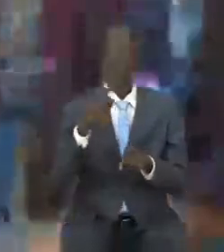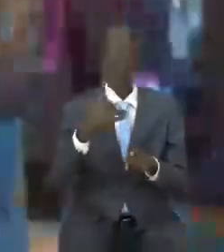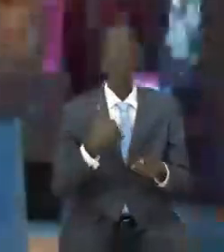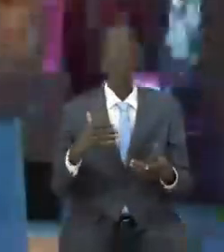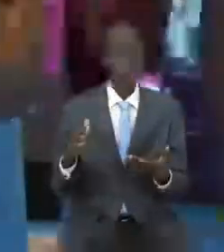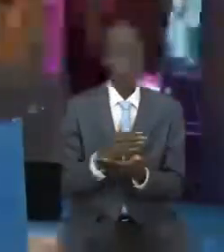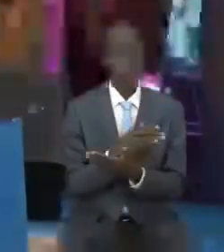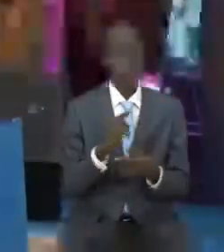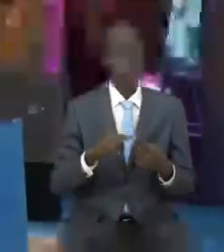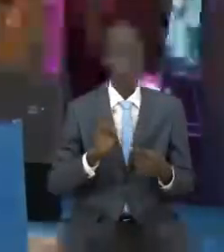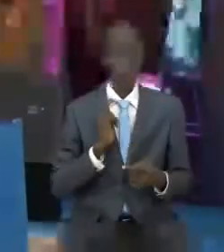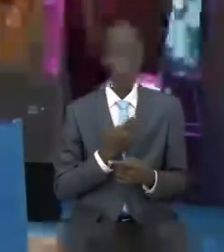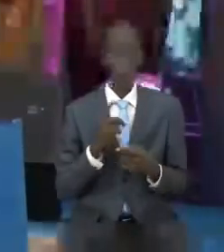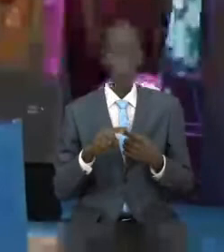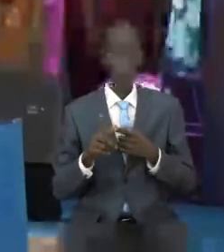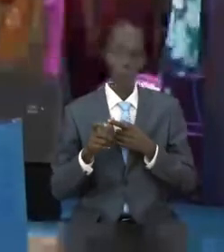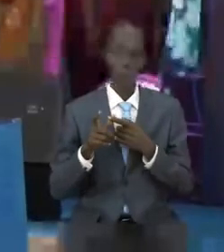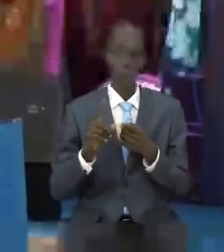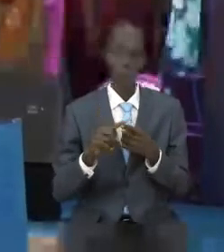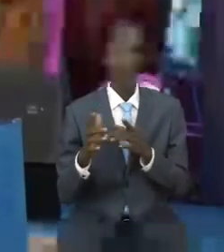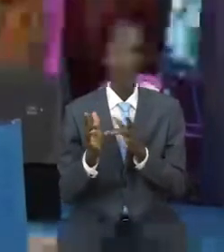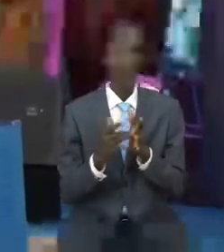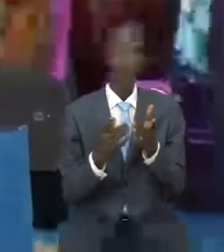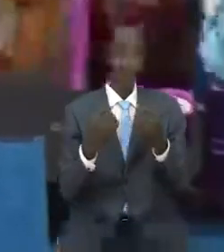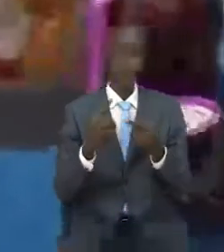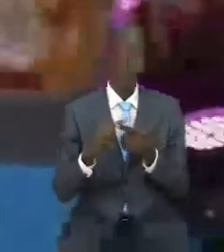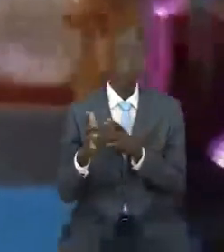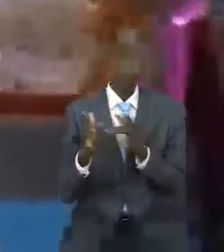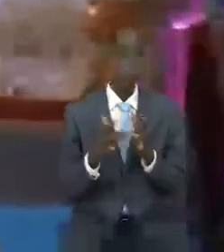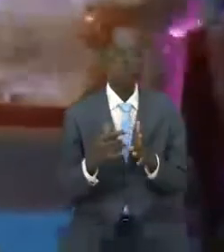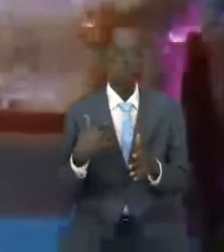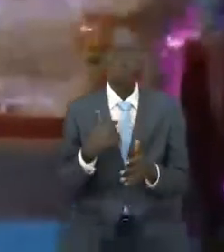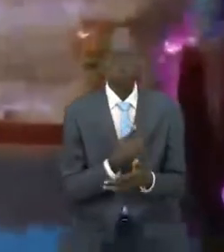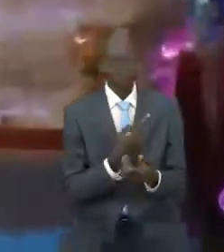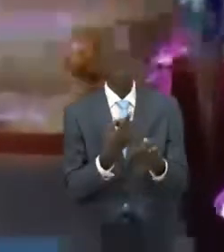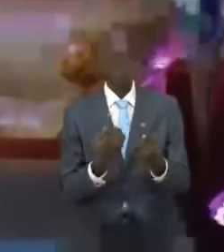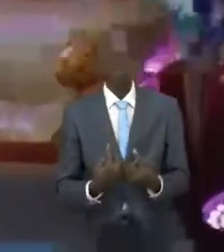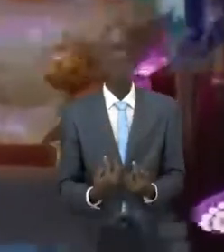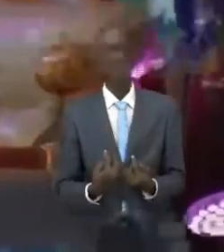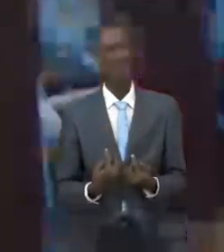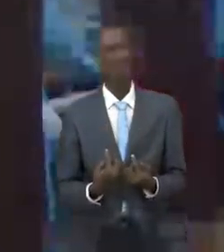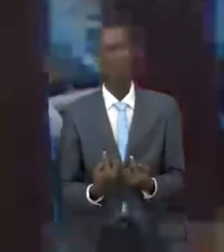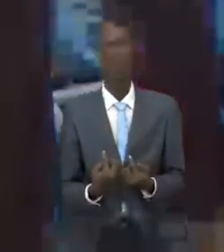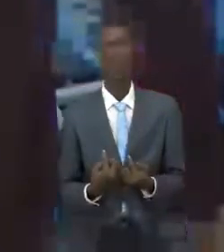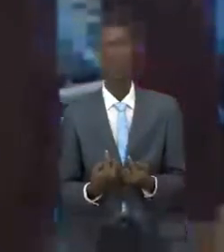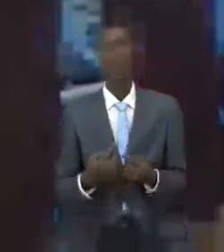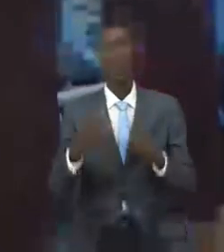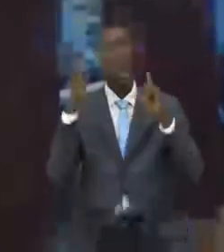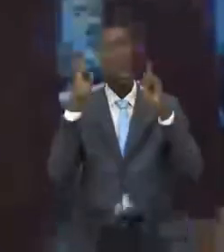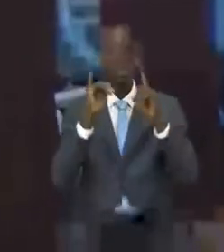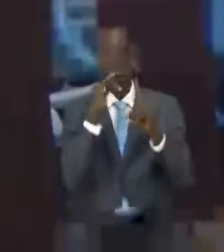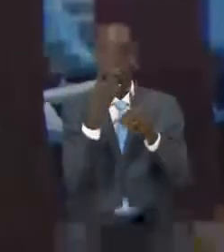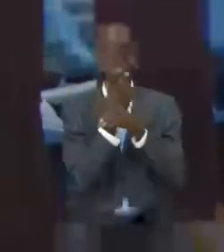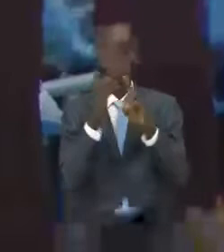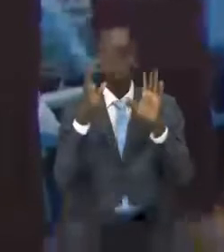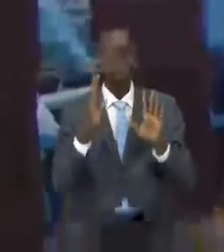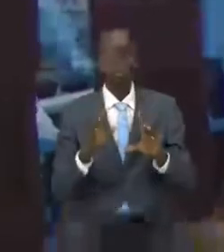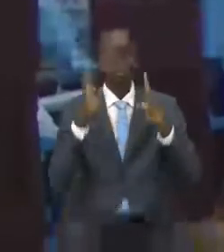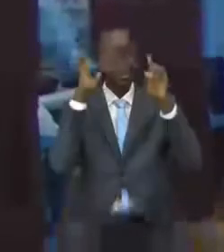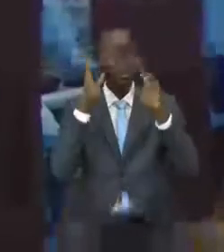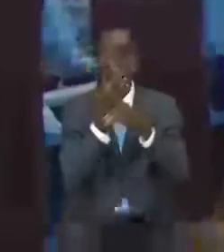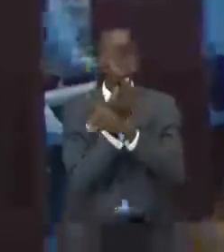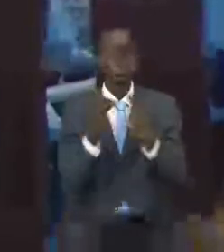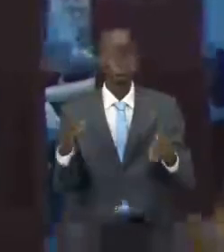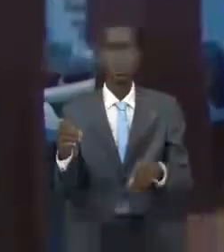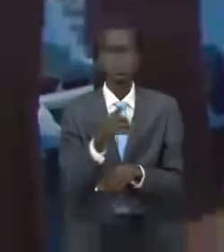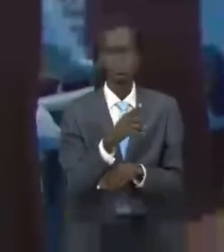to Jesus, come to Jesus, we can. He's deliverer, he'll deliver you.